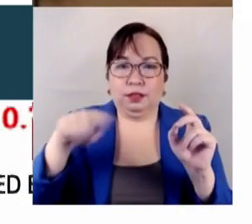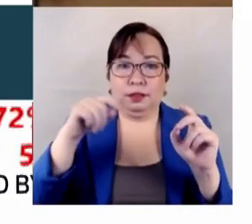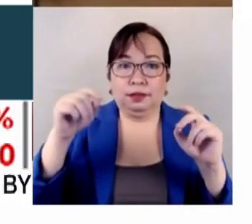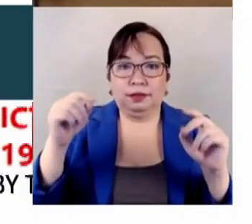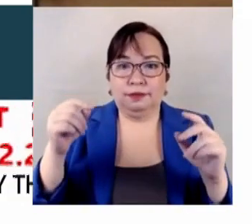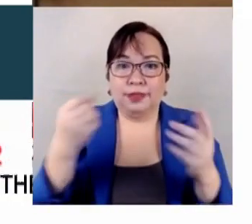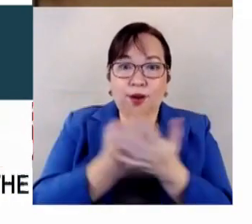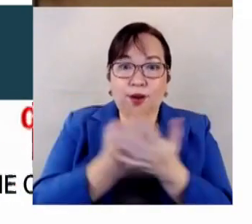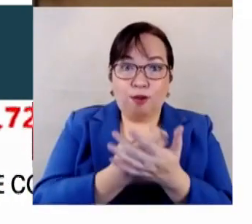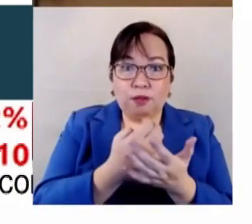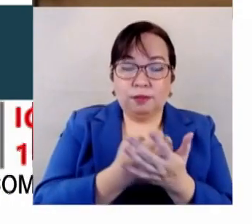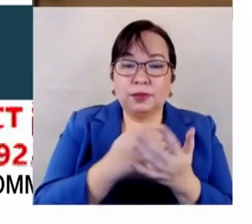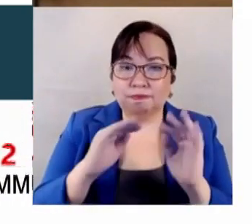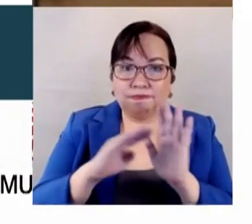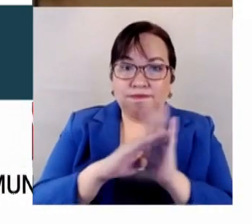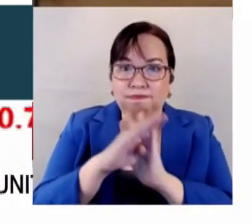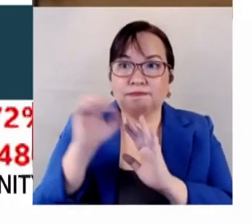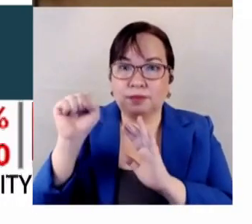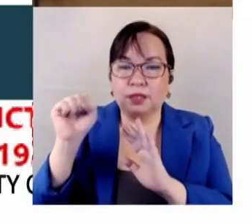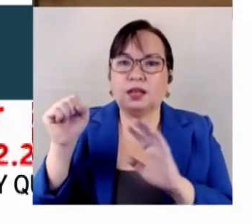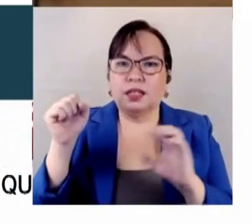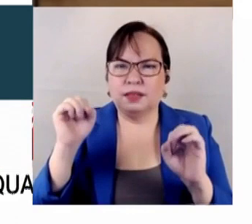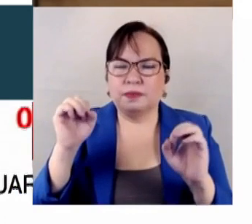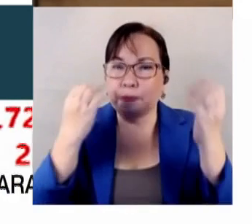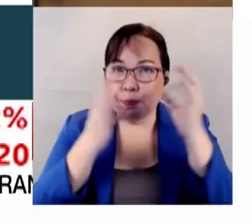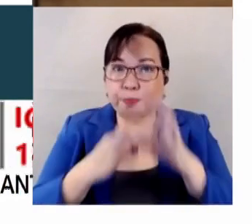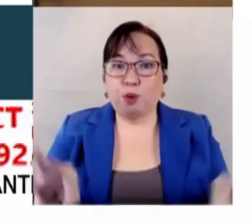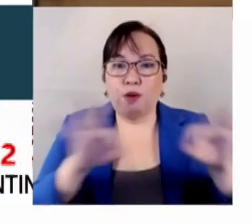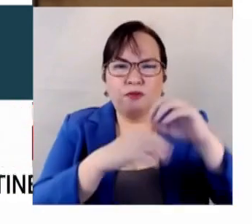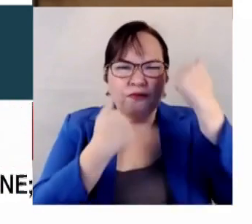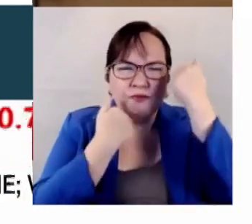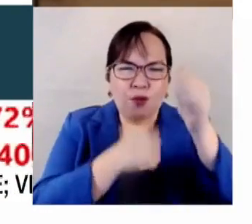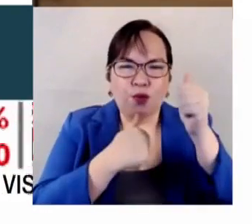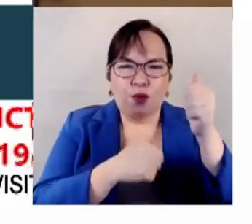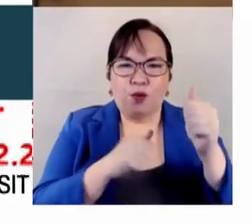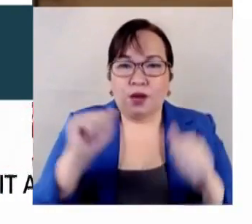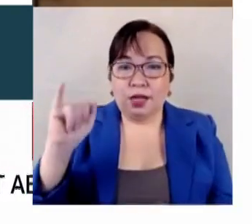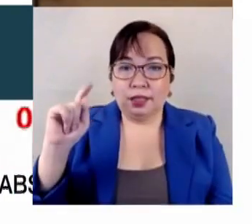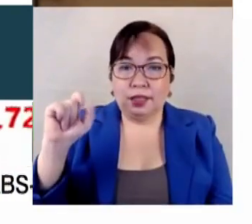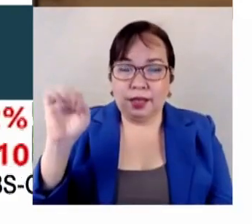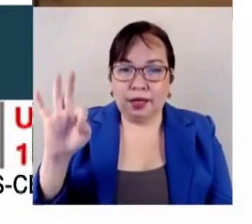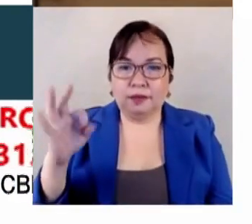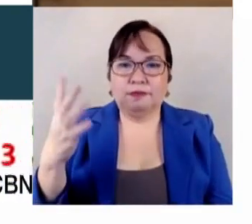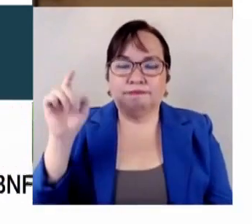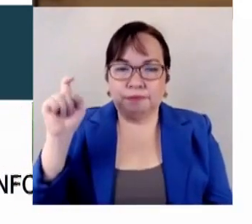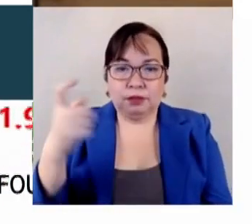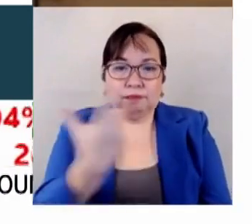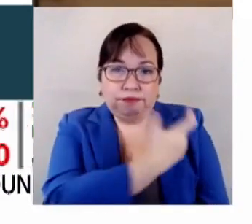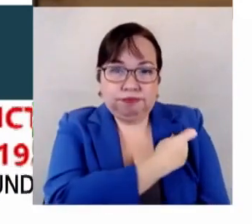strict guidelines of testing them, even for vaccinated individuals.